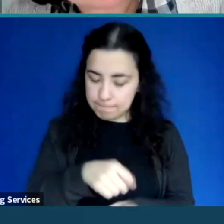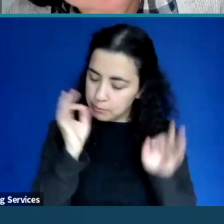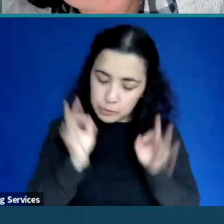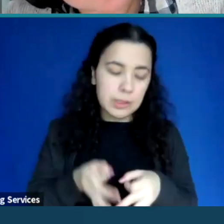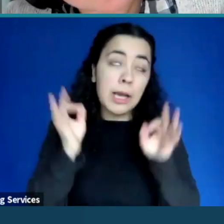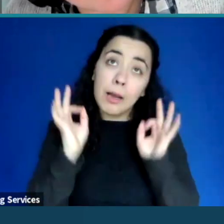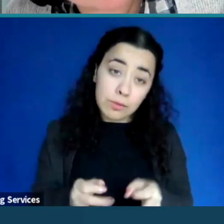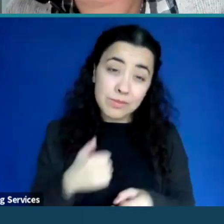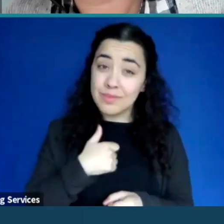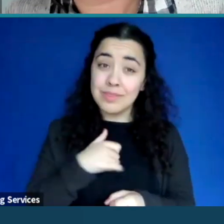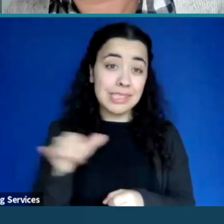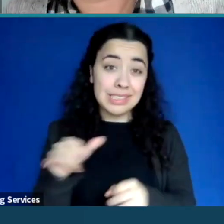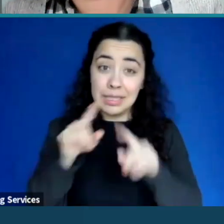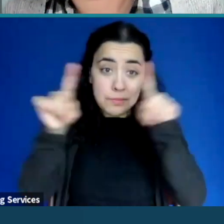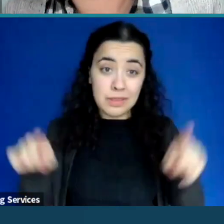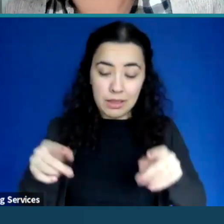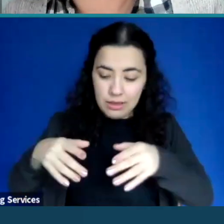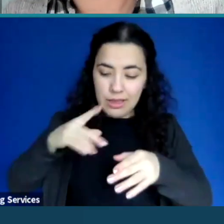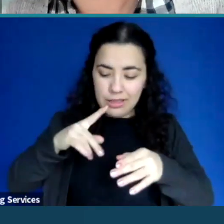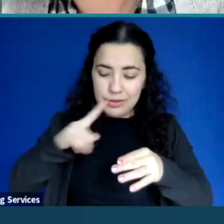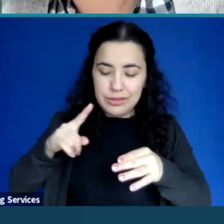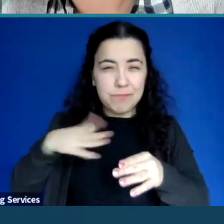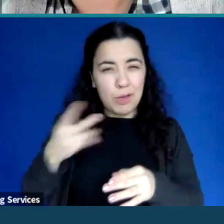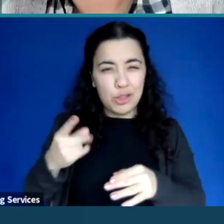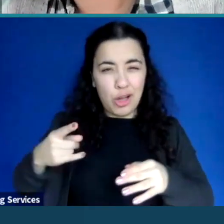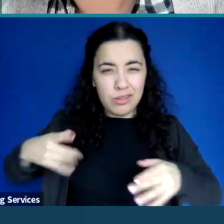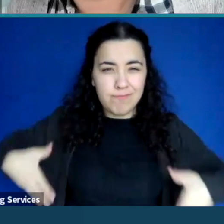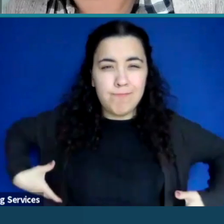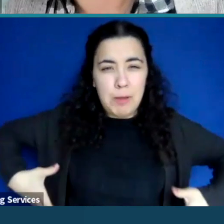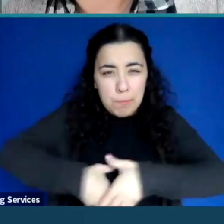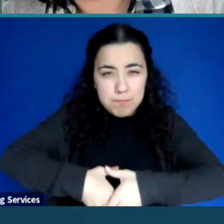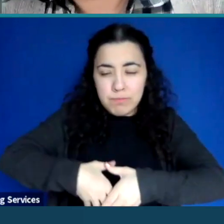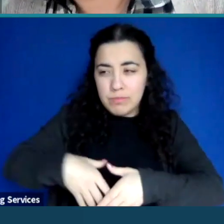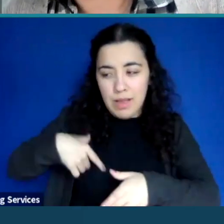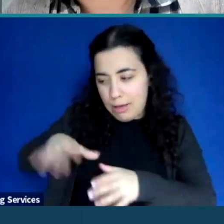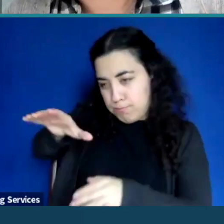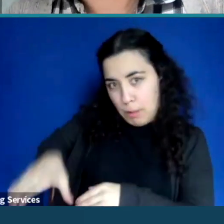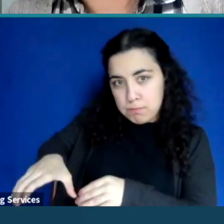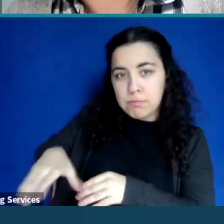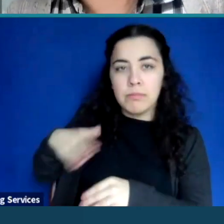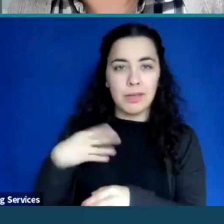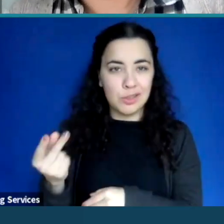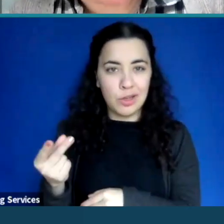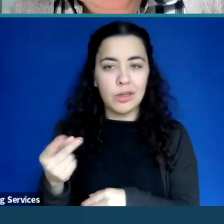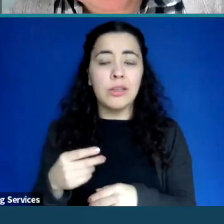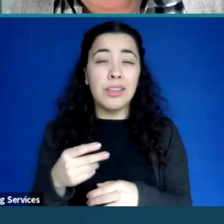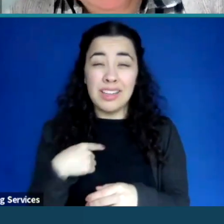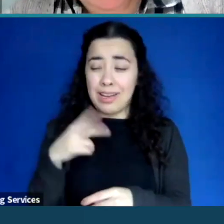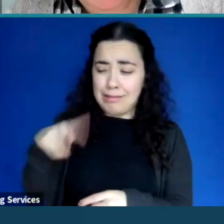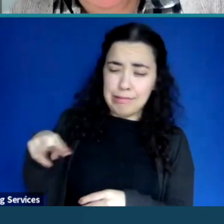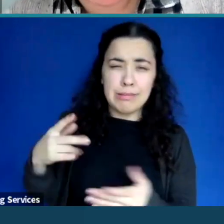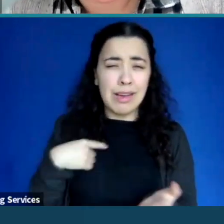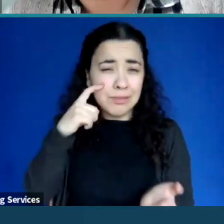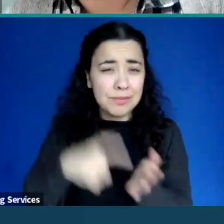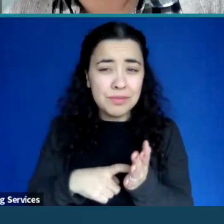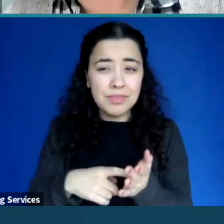the same sign on Gumbo's harness too, and people, I could tell, you know, I can't